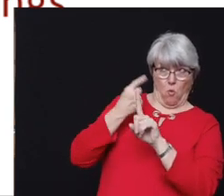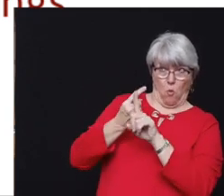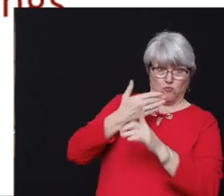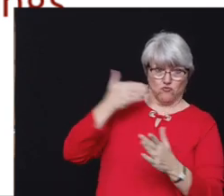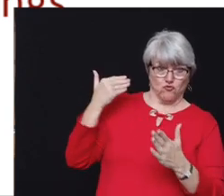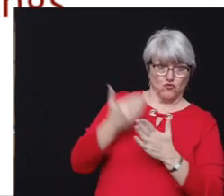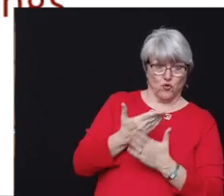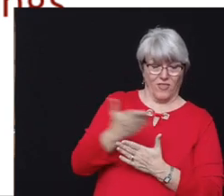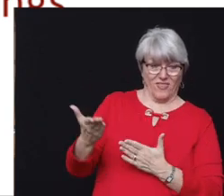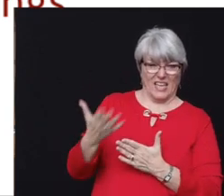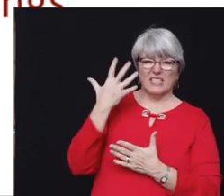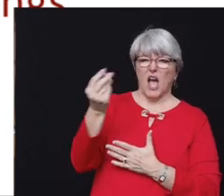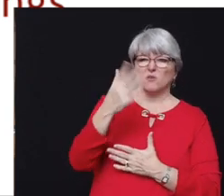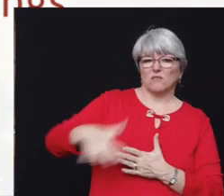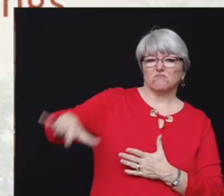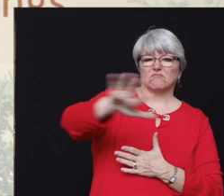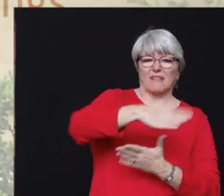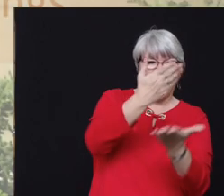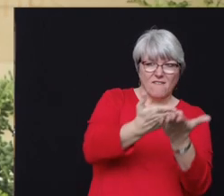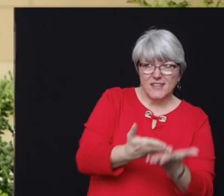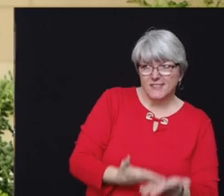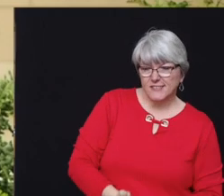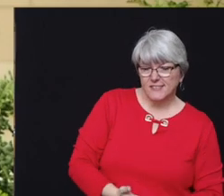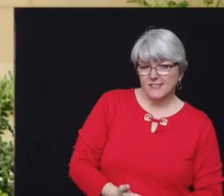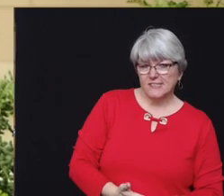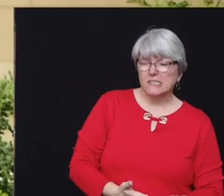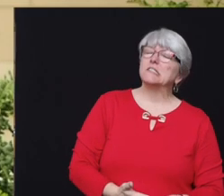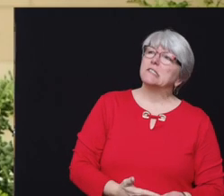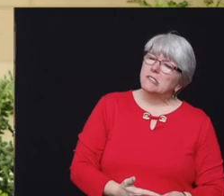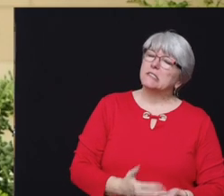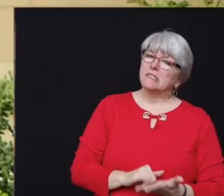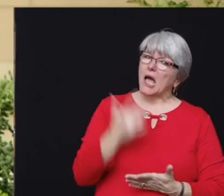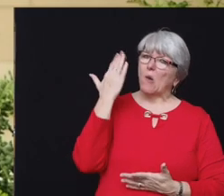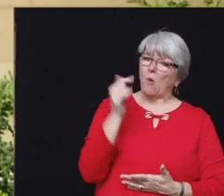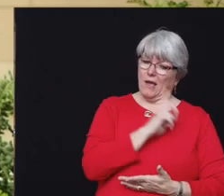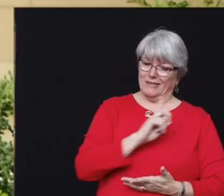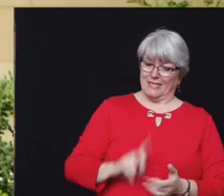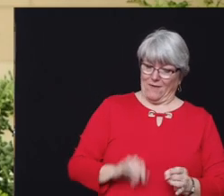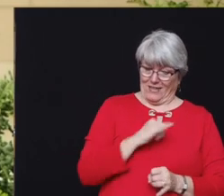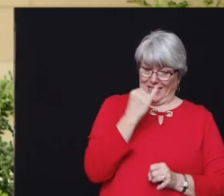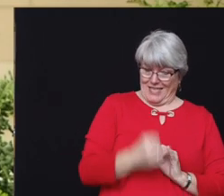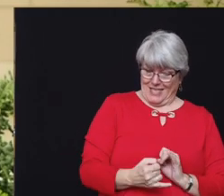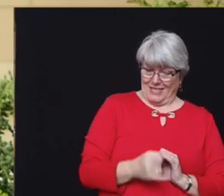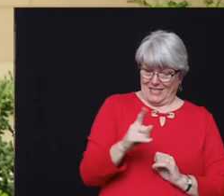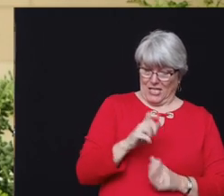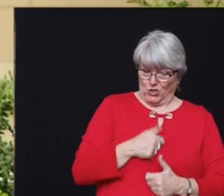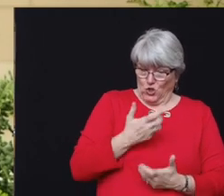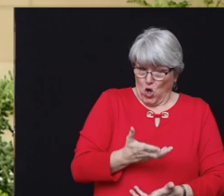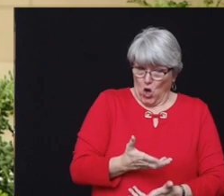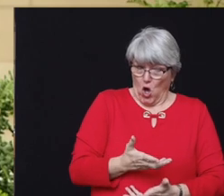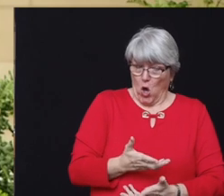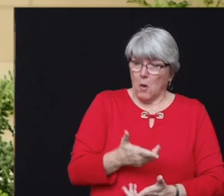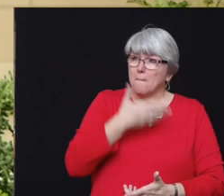with such external evidence. I think that's why David ends the psalm with a